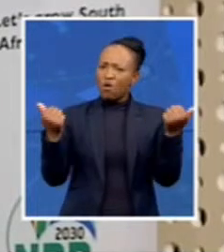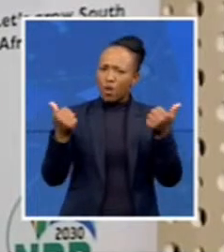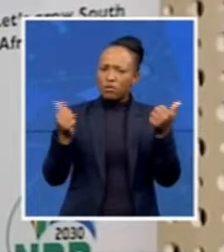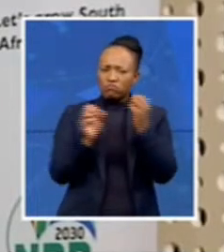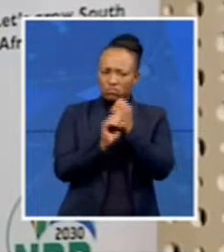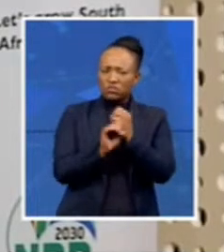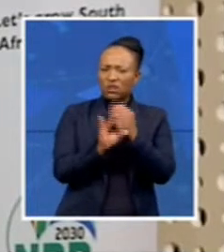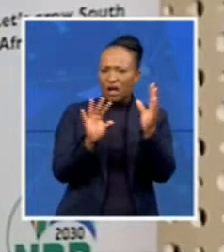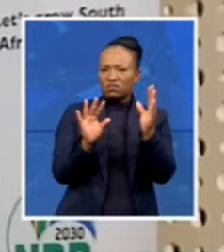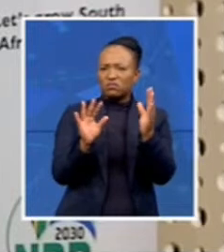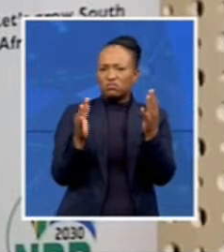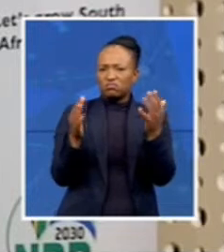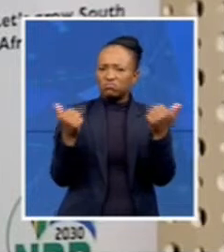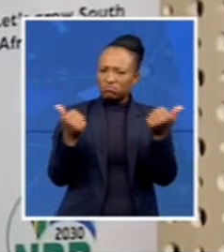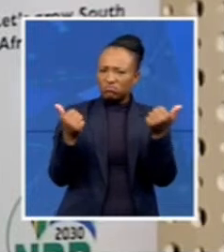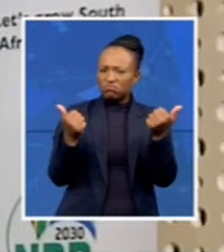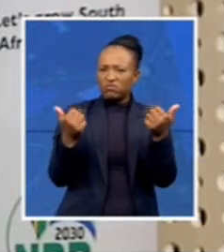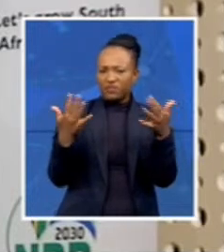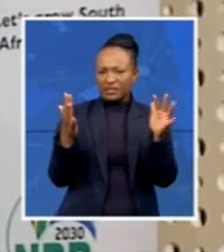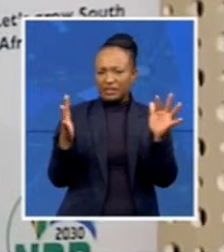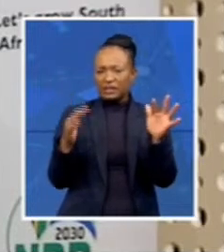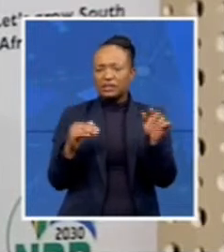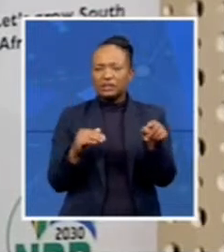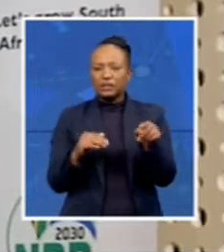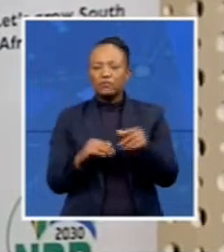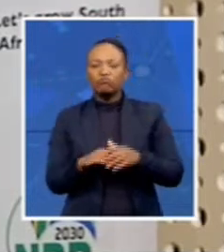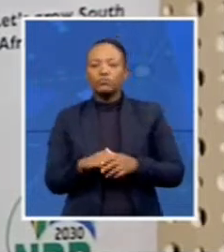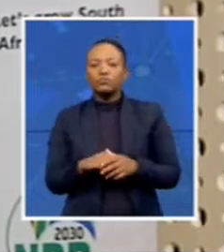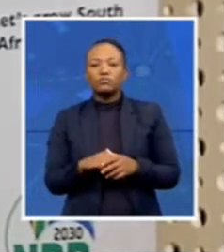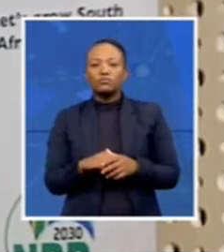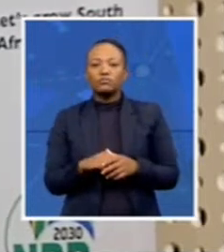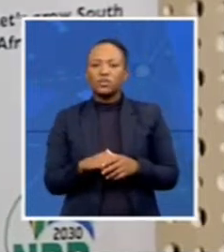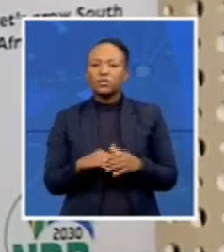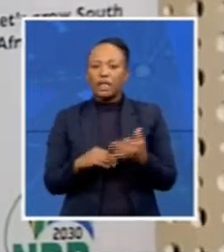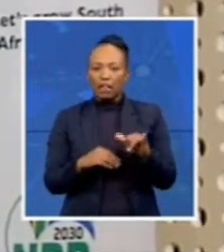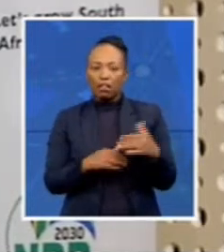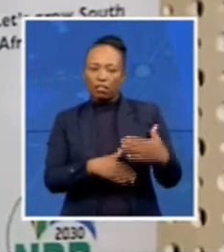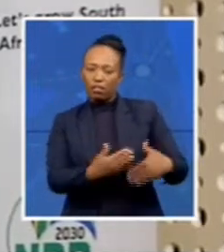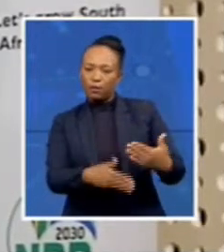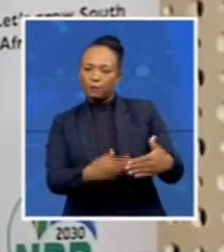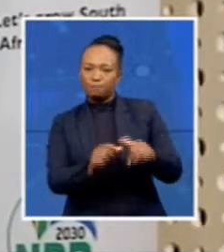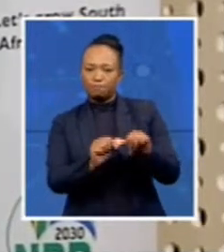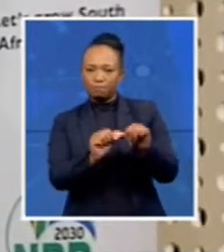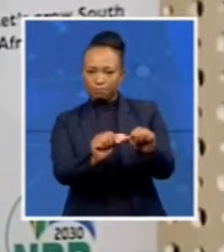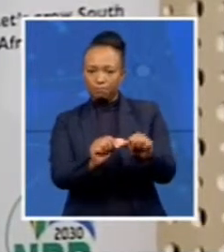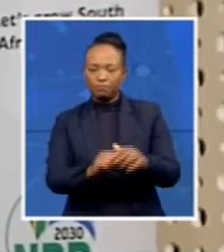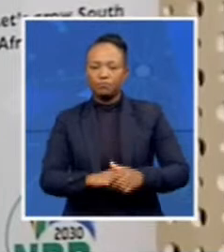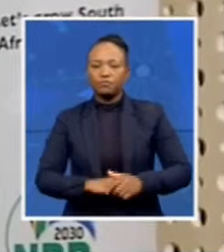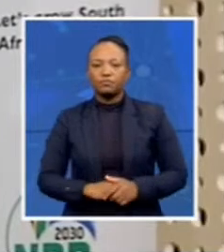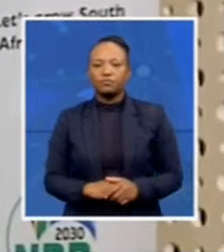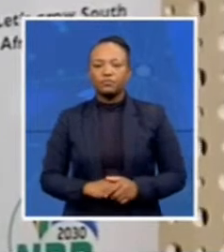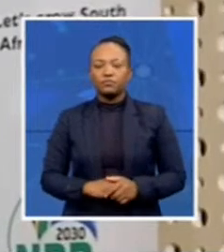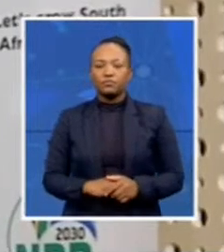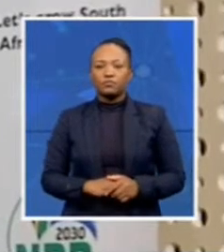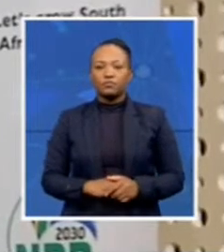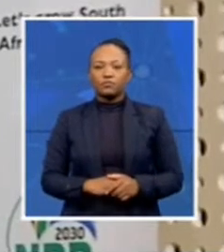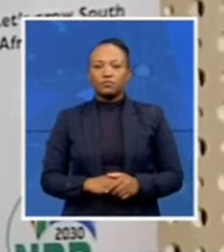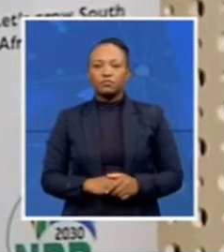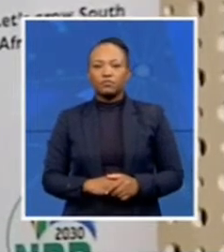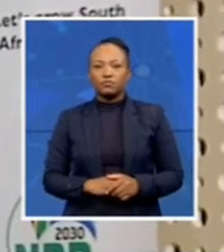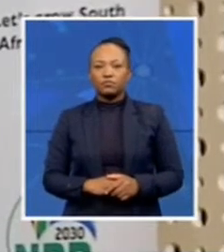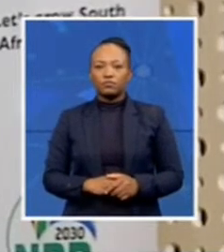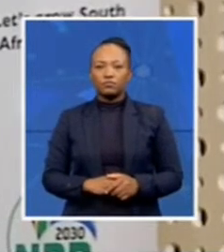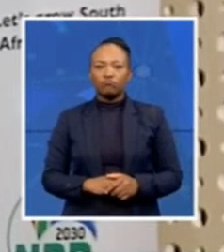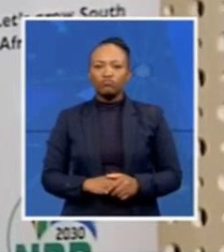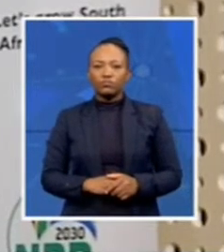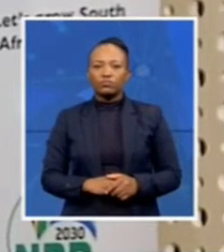and that is underway. So discussions will therefore be held on these themes